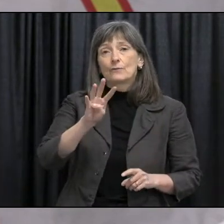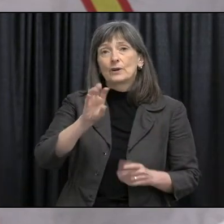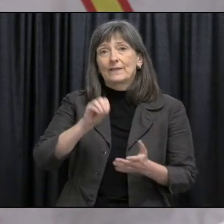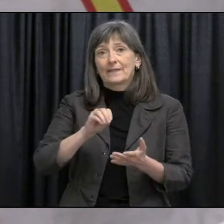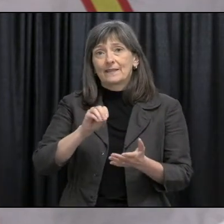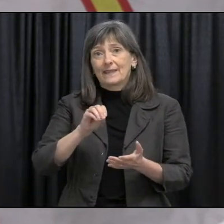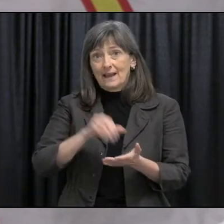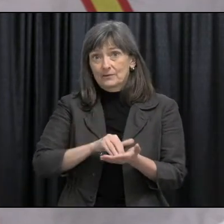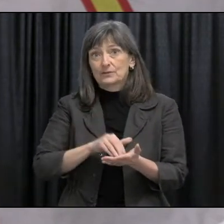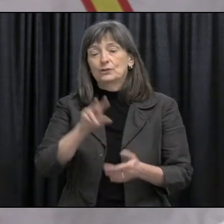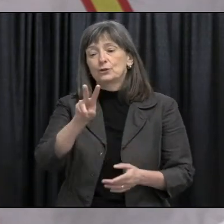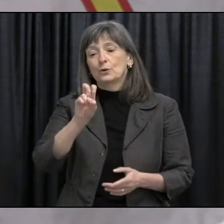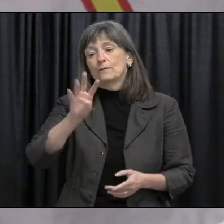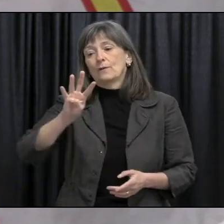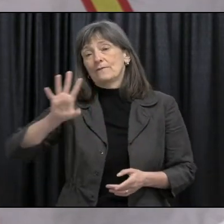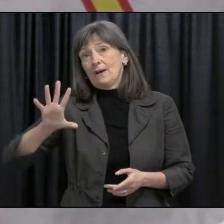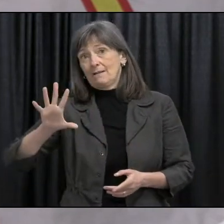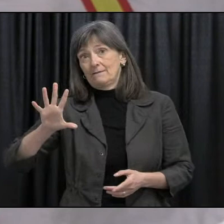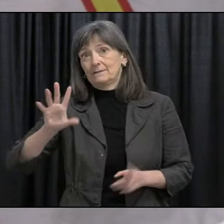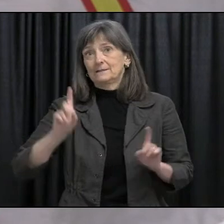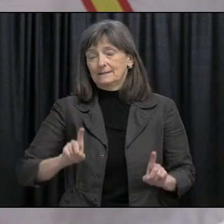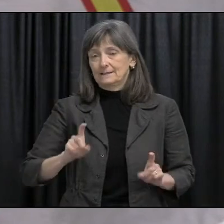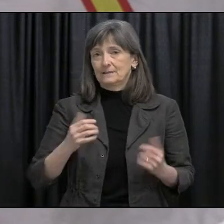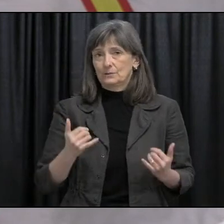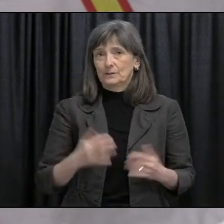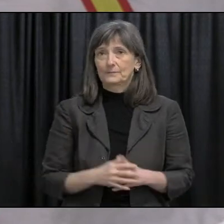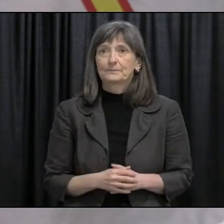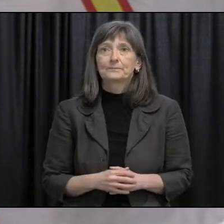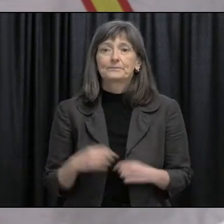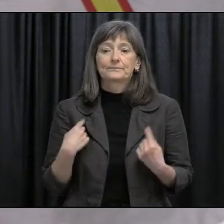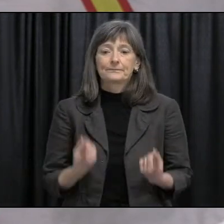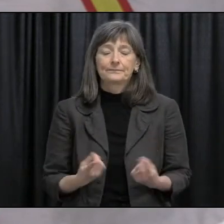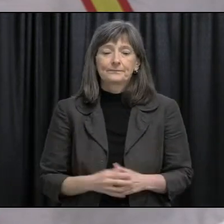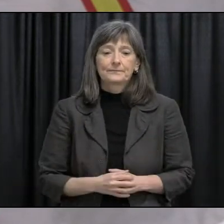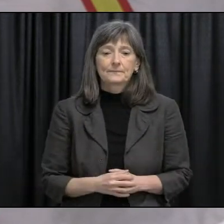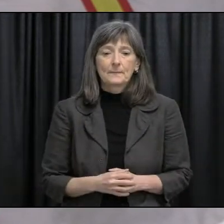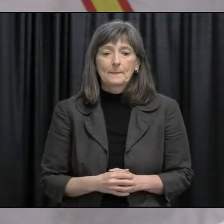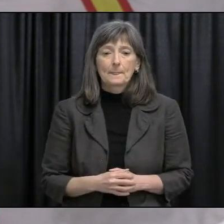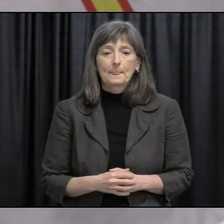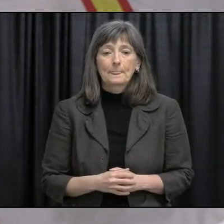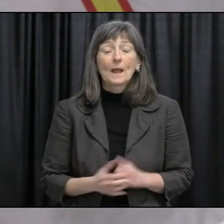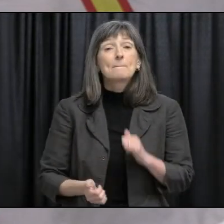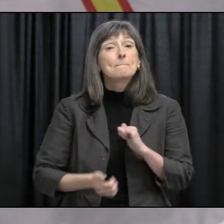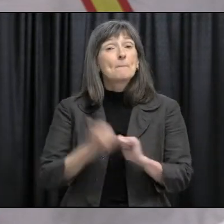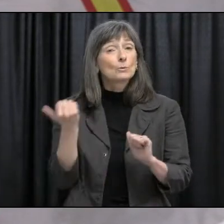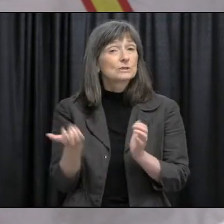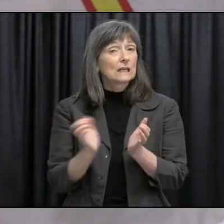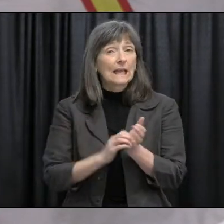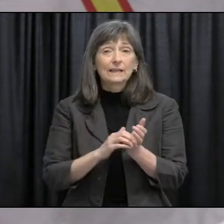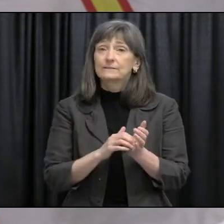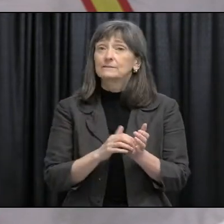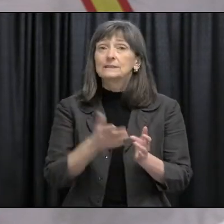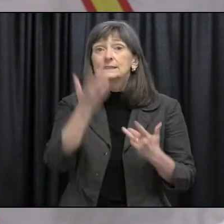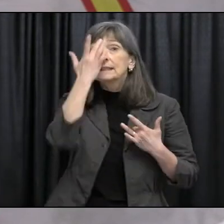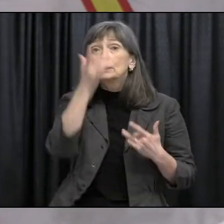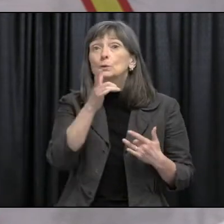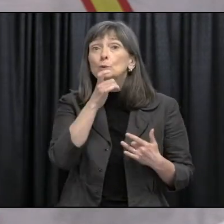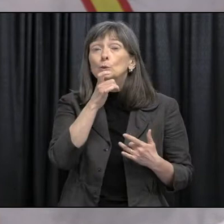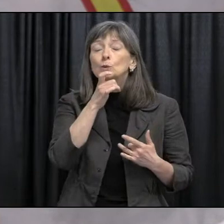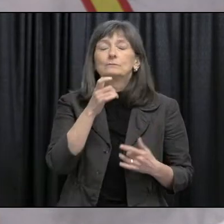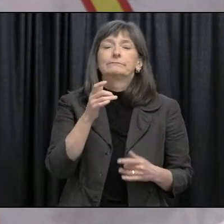140,245 people have been tested to date. We continue to see the majority of cases are travelers with limited